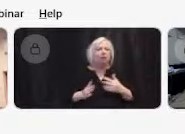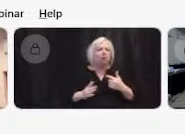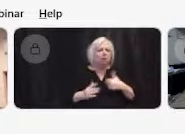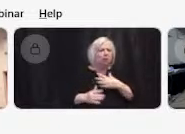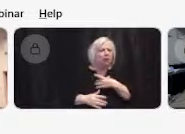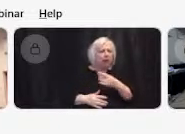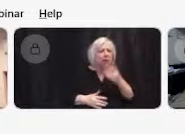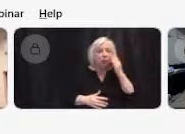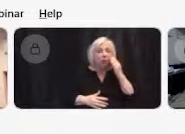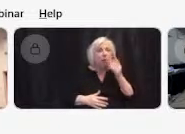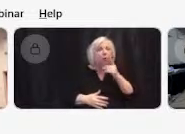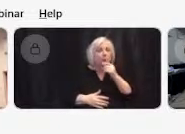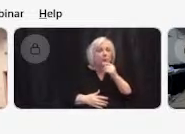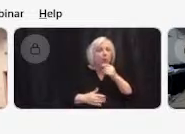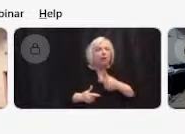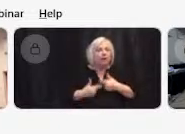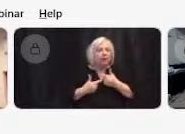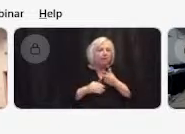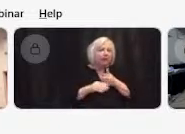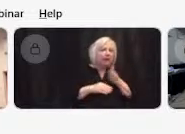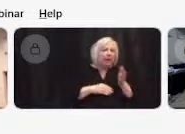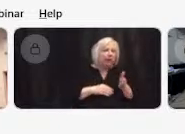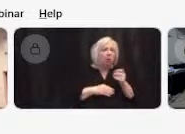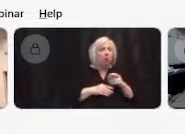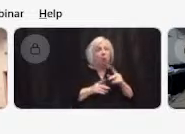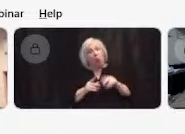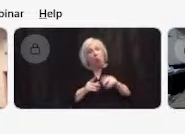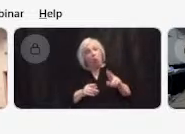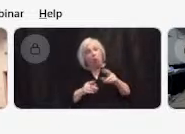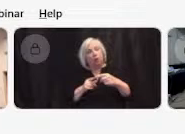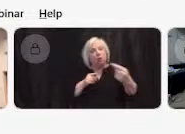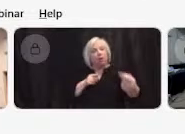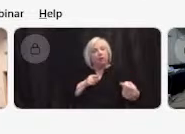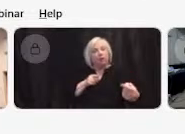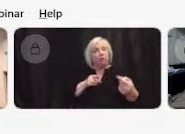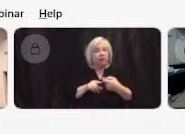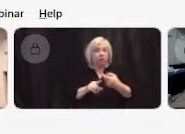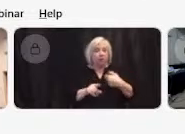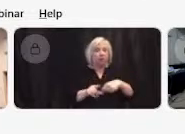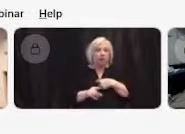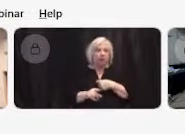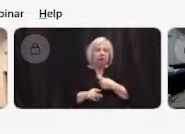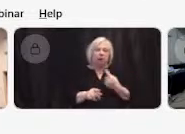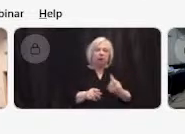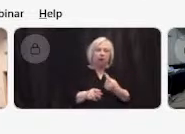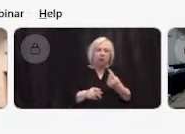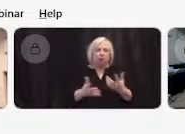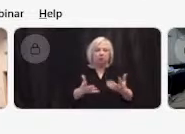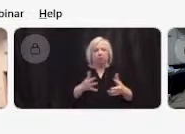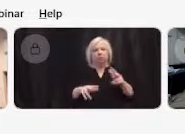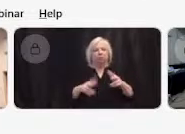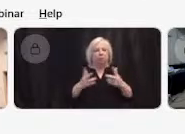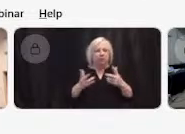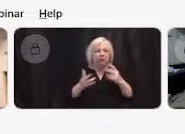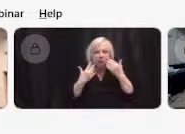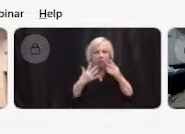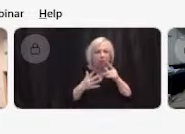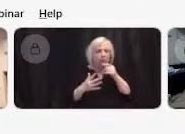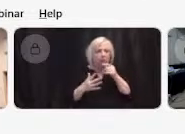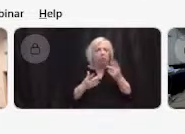to know who is living next door or across the street from us. There is always the uncertainty of who is coming or